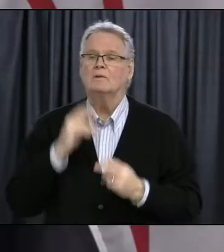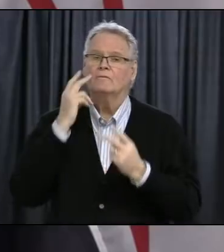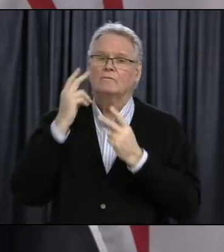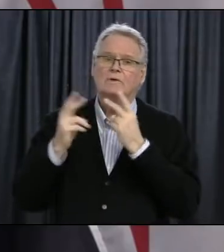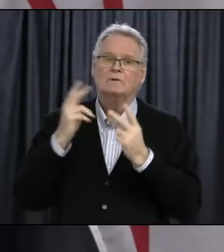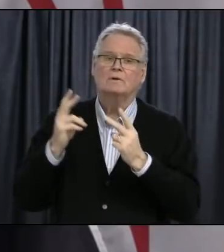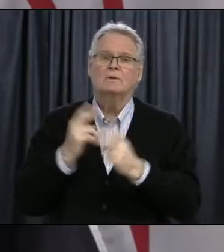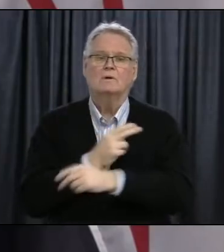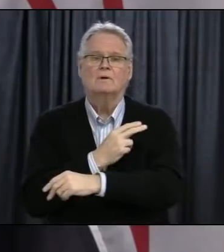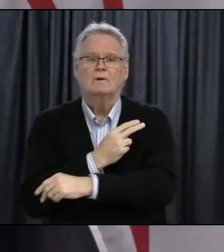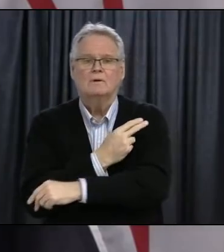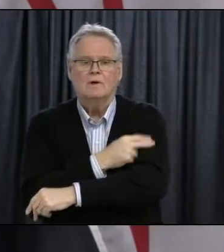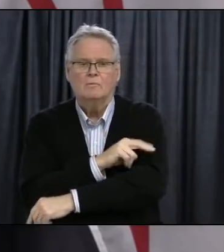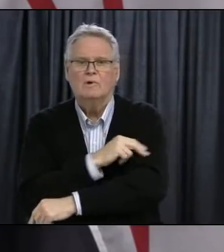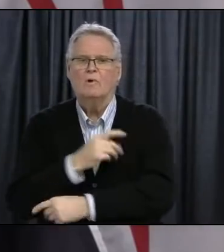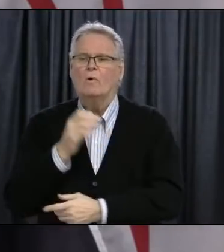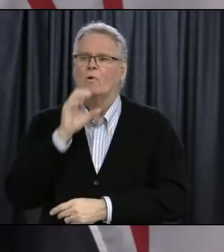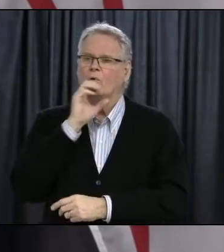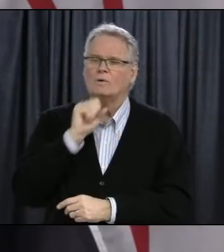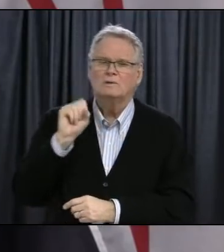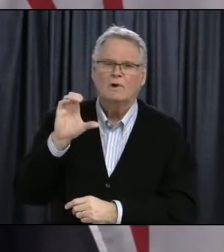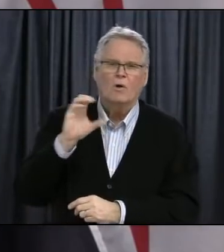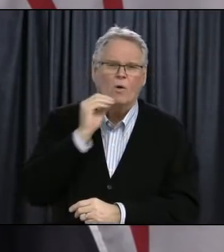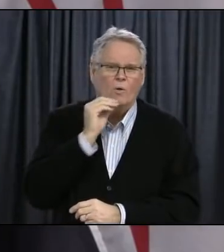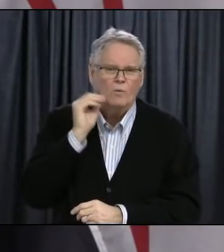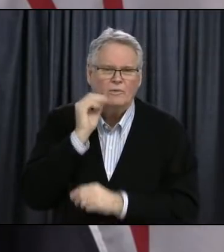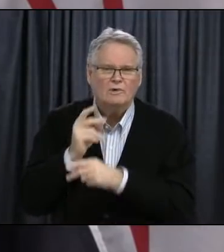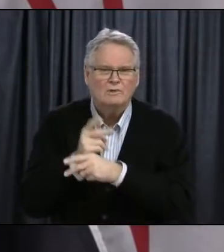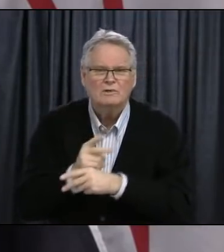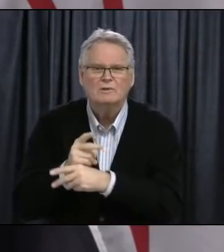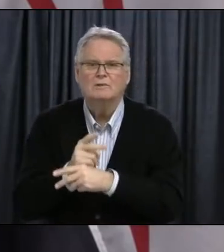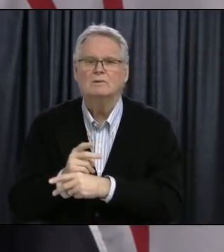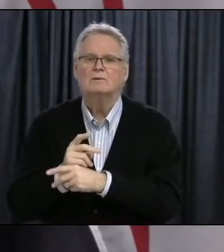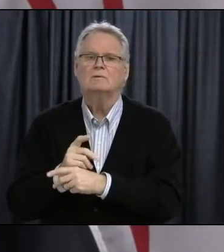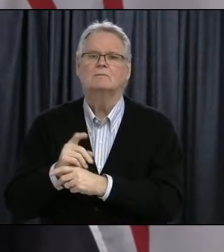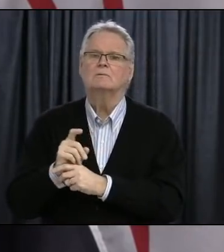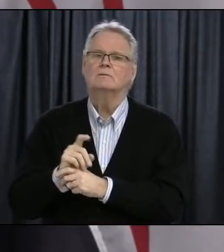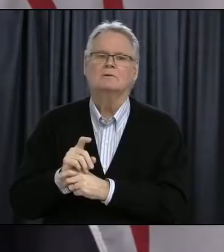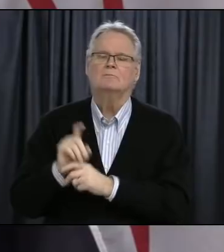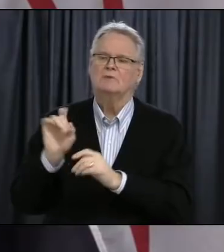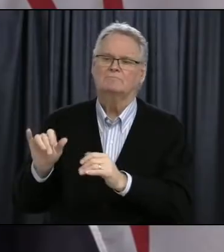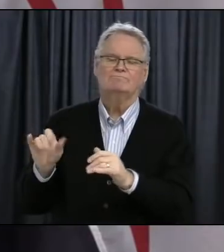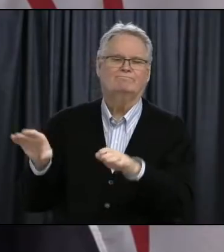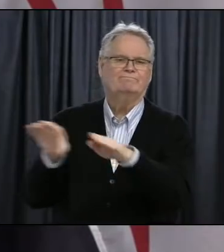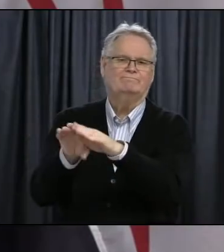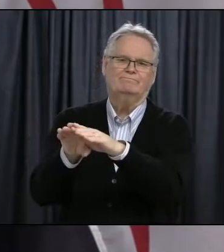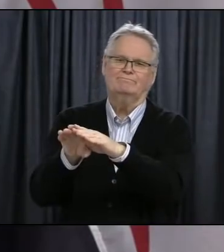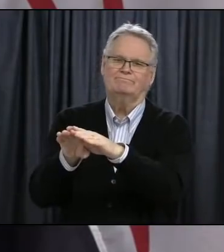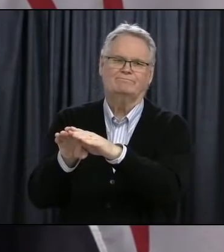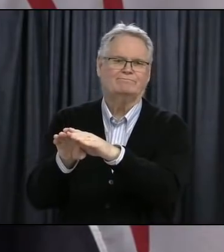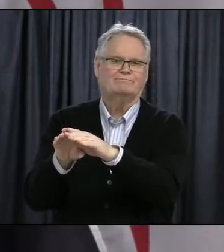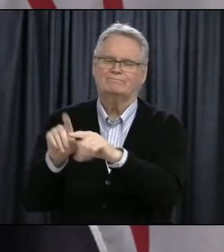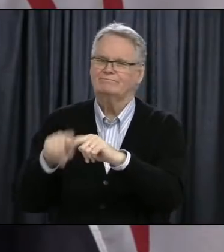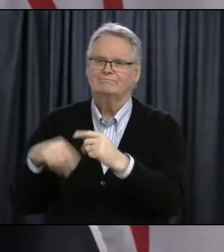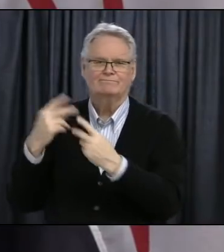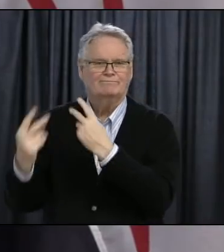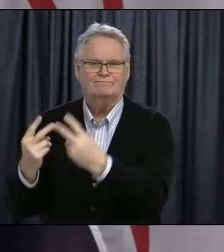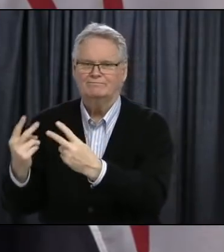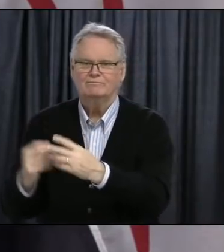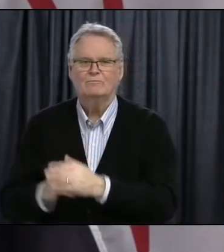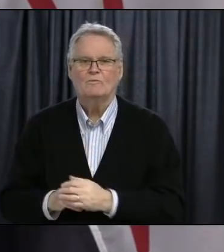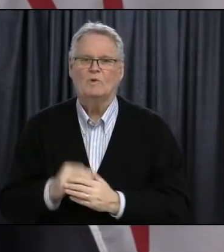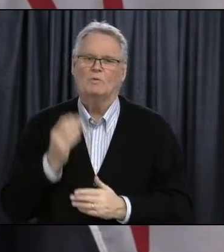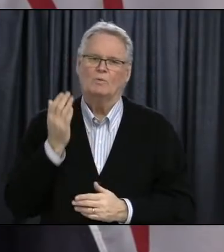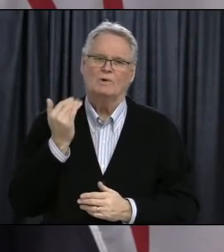in place for the next 2 weeks. Many of these facilities have only recently completed vaccinating residents, and we want to allow time